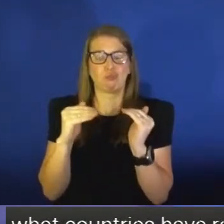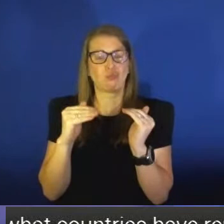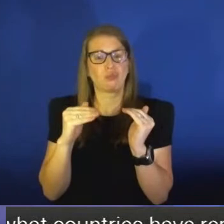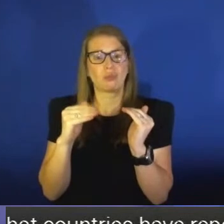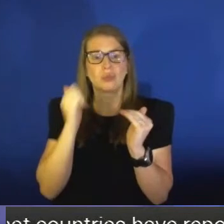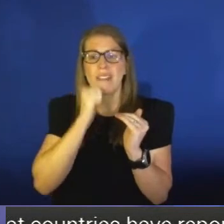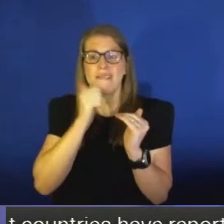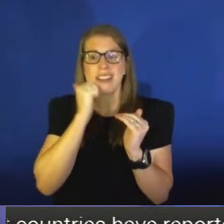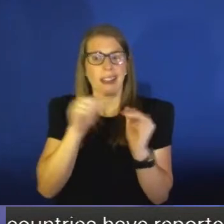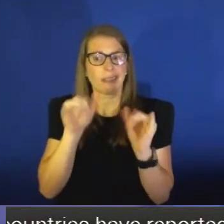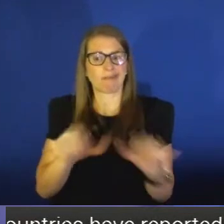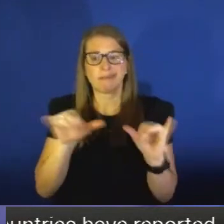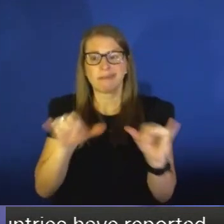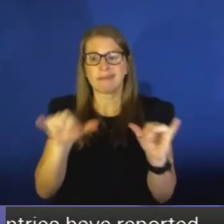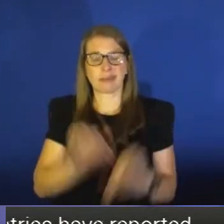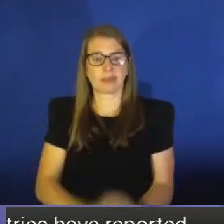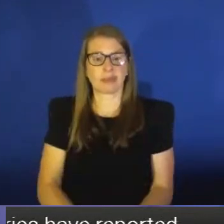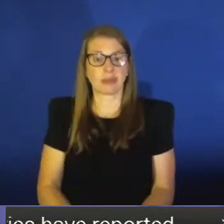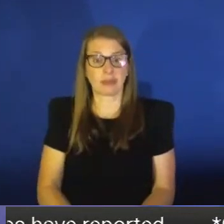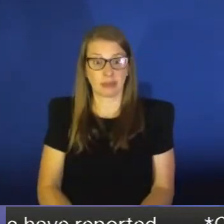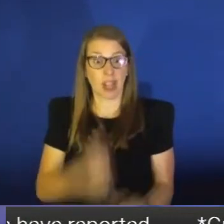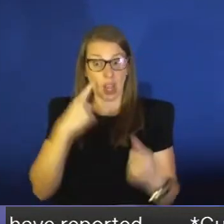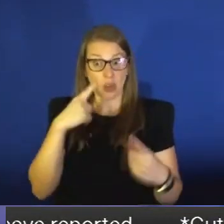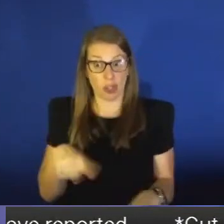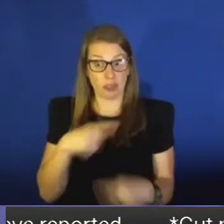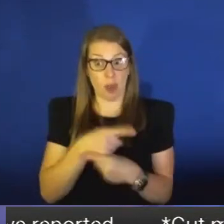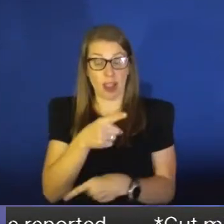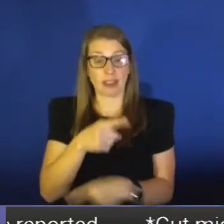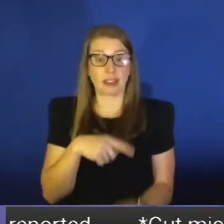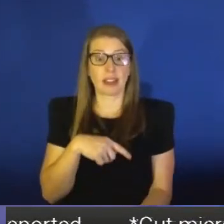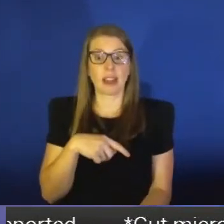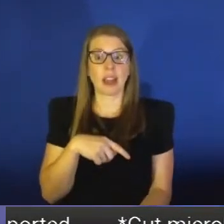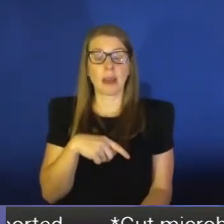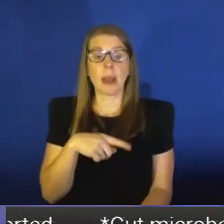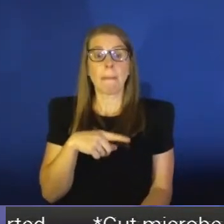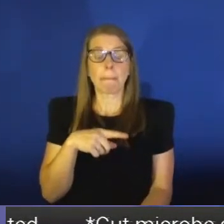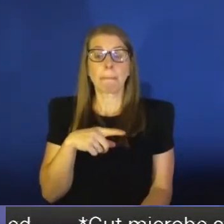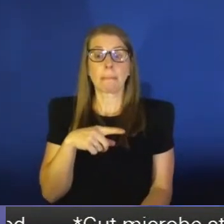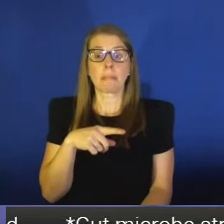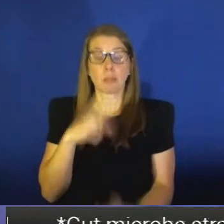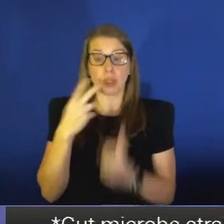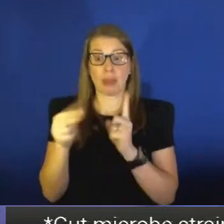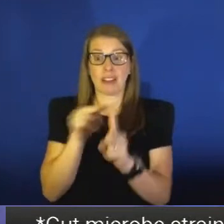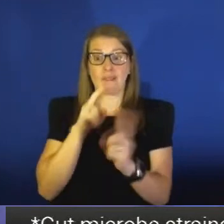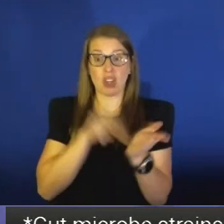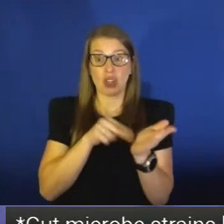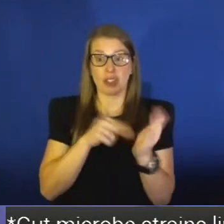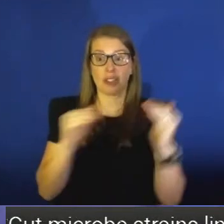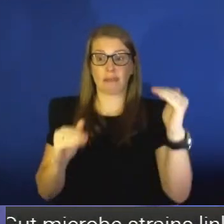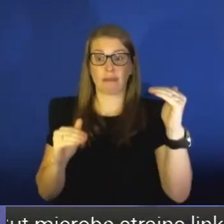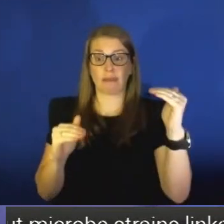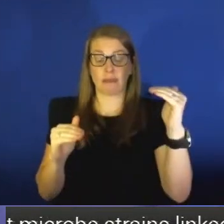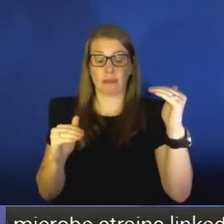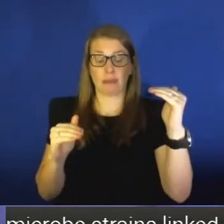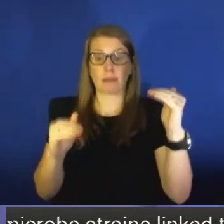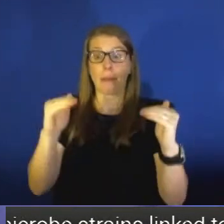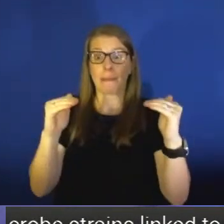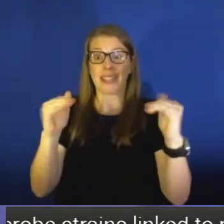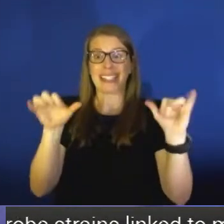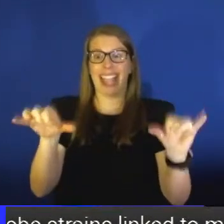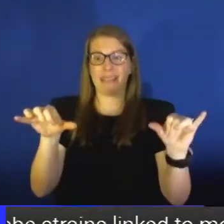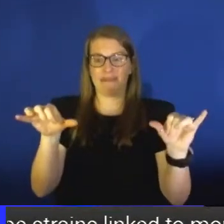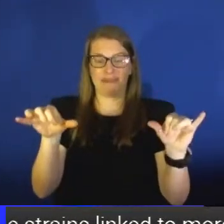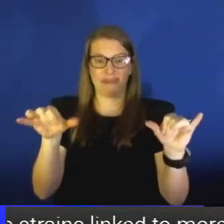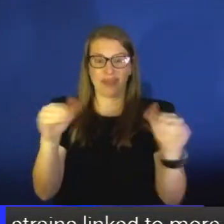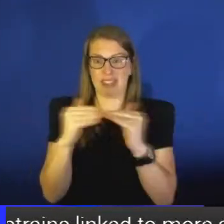day, every day. I'm sure you would agree with that. I mean, they are looked at as the same. Kind of help us understand that and how we got to that point.